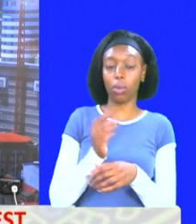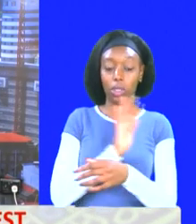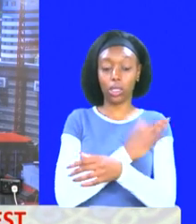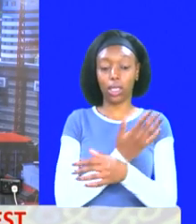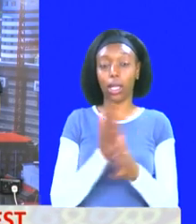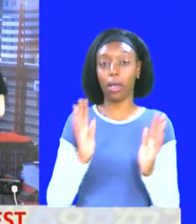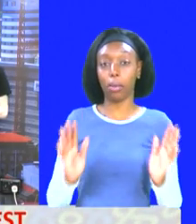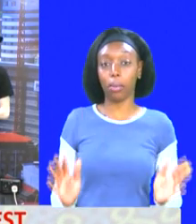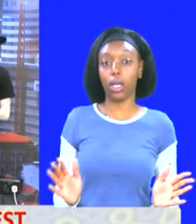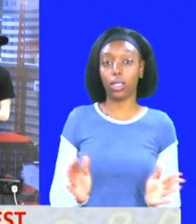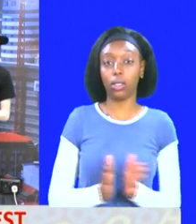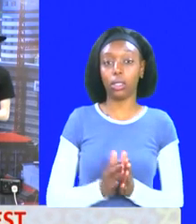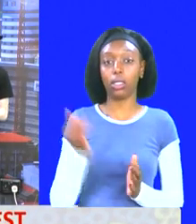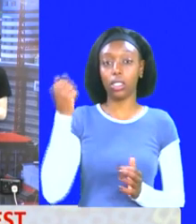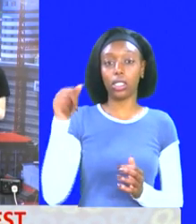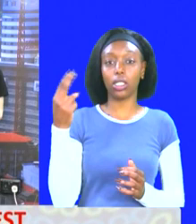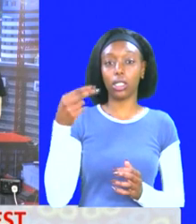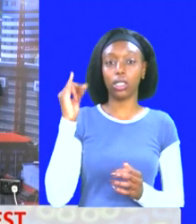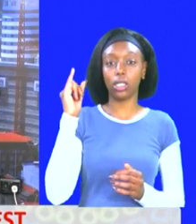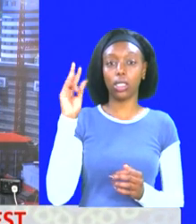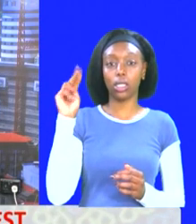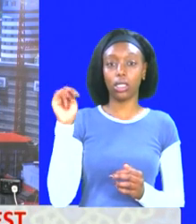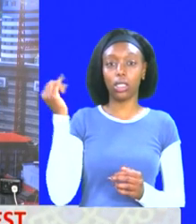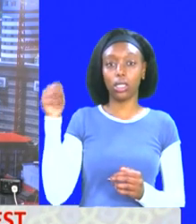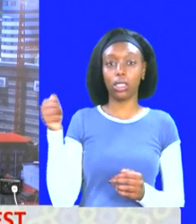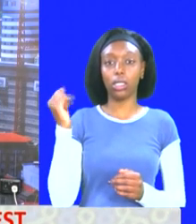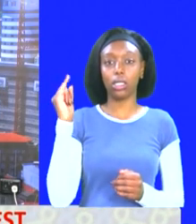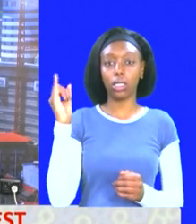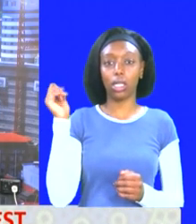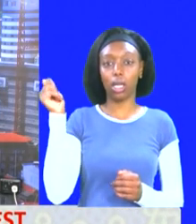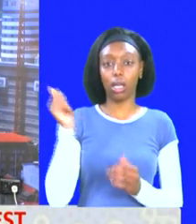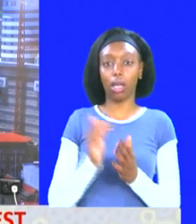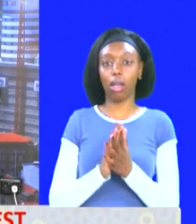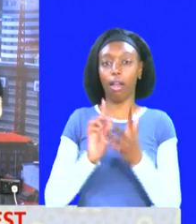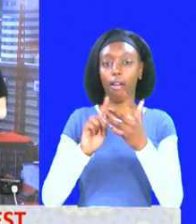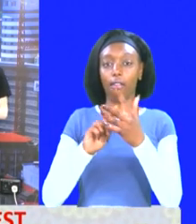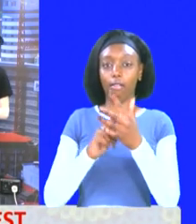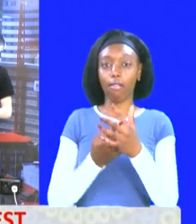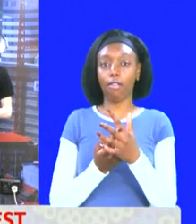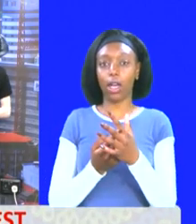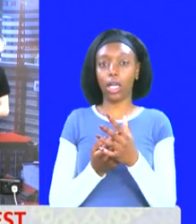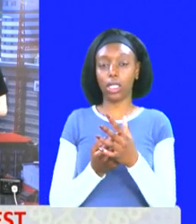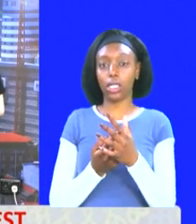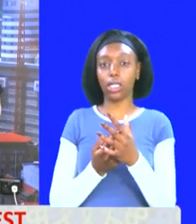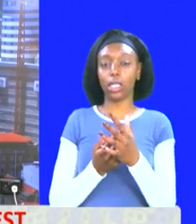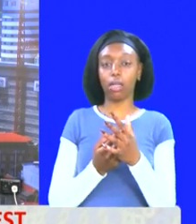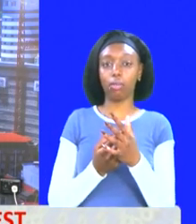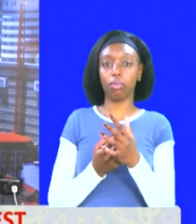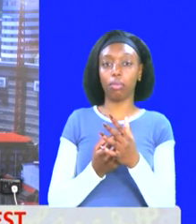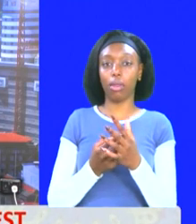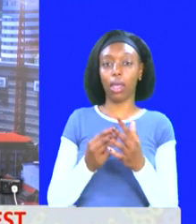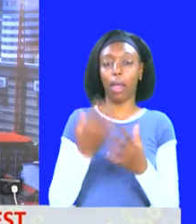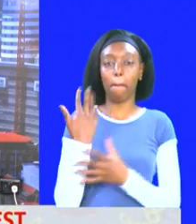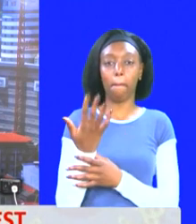first certification in the US. Kumanisha, our girl is actually doing it well. She's actually representing us. Now, on this other,